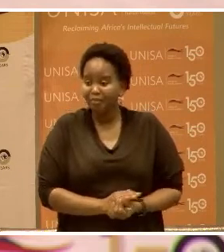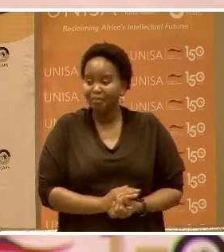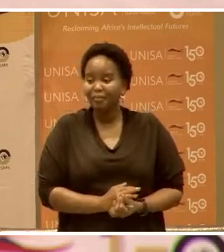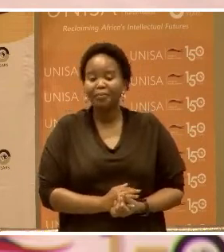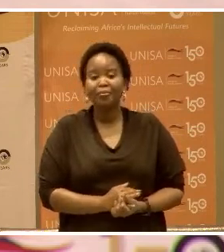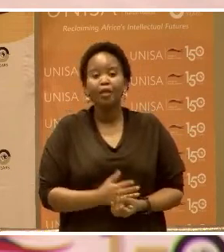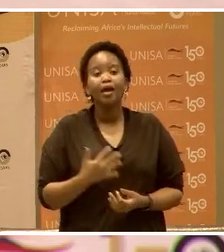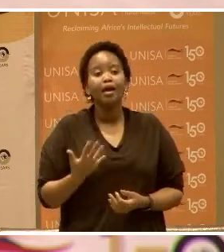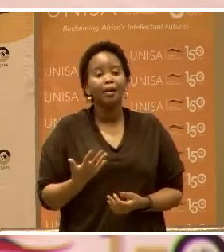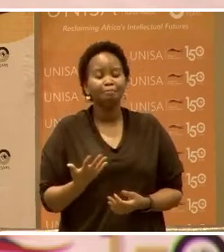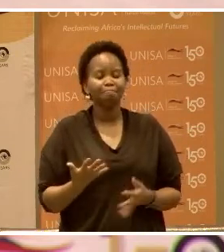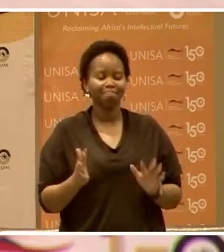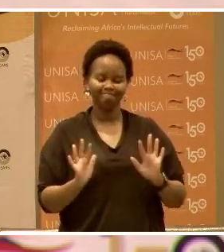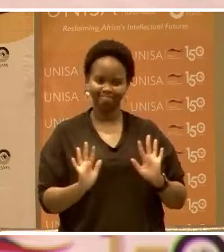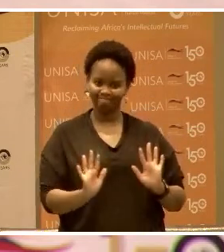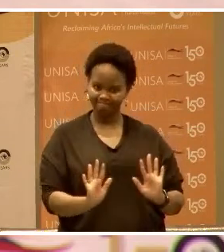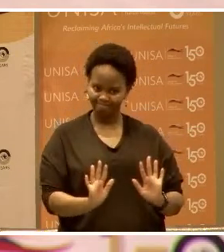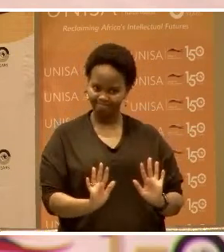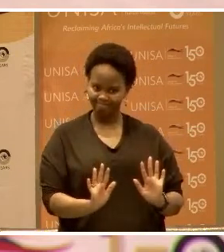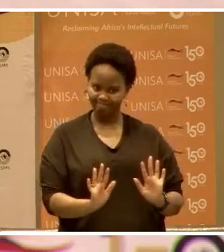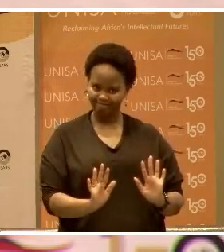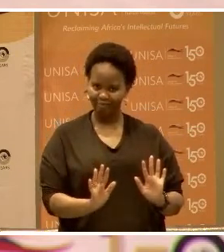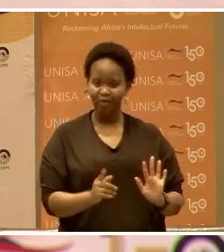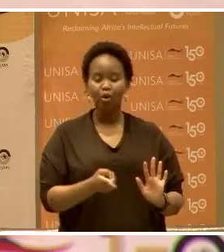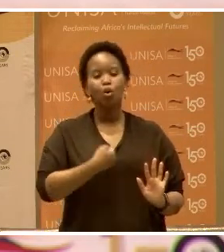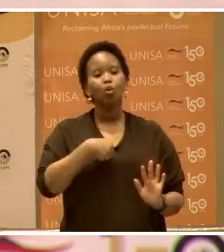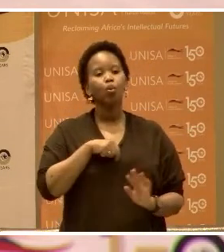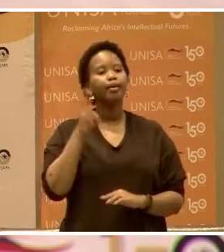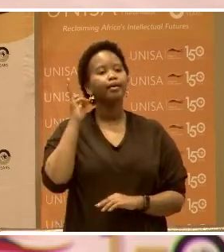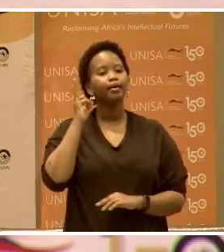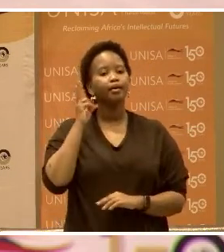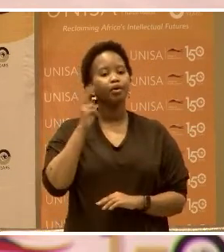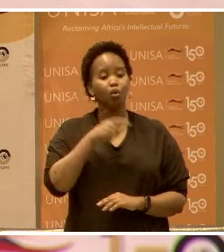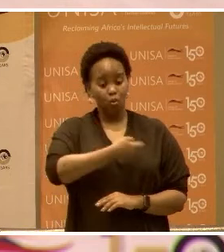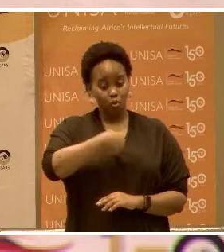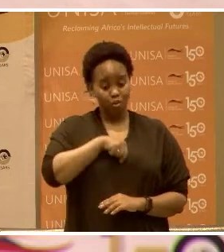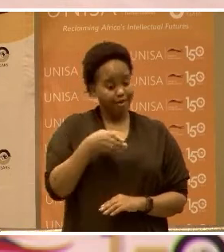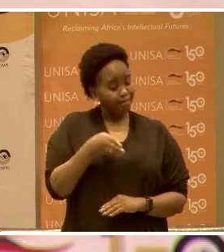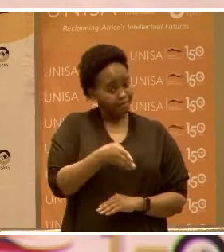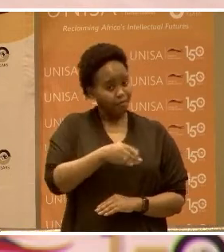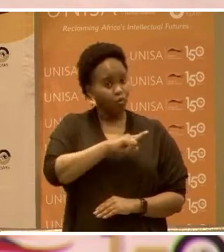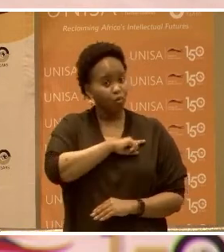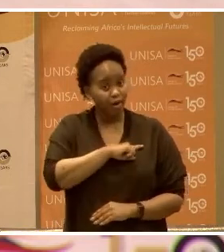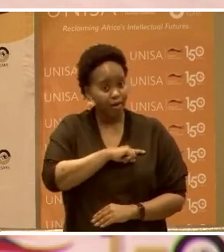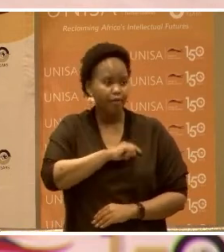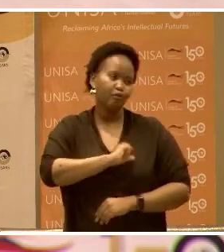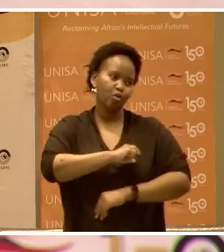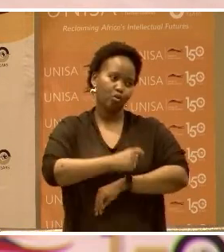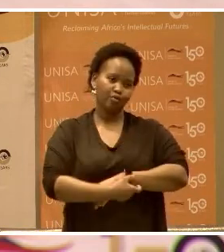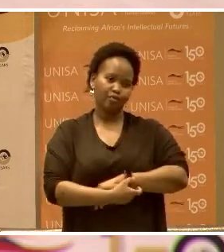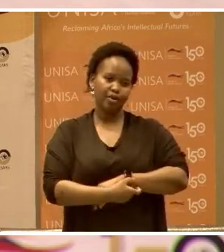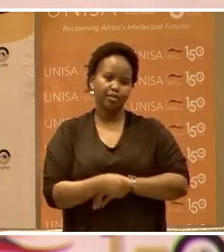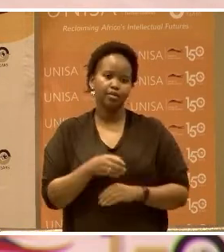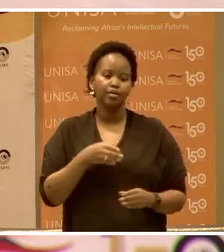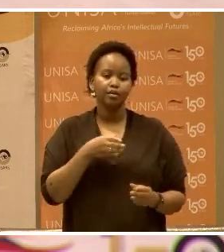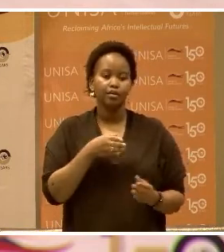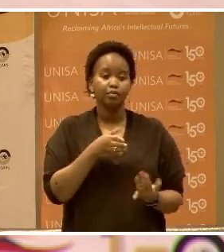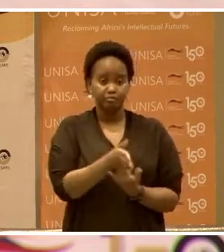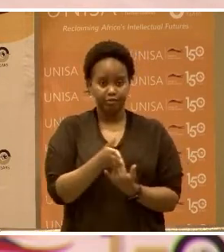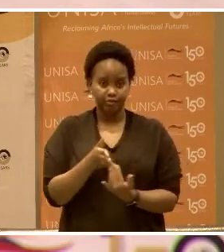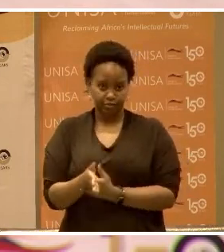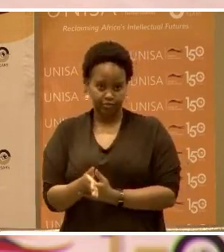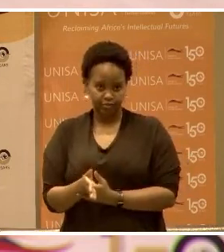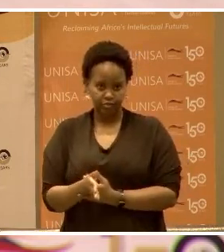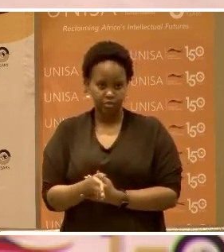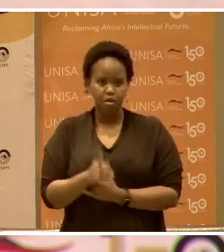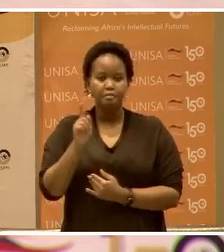Okay, this is what we here for. We're here for the conference, colleagues, and we need to attend the